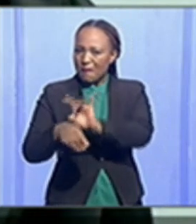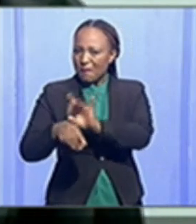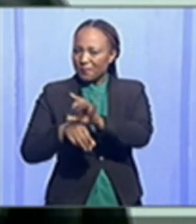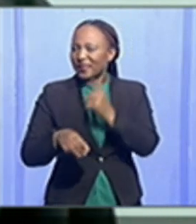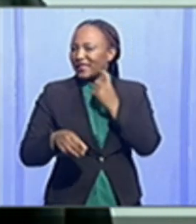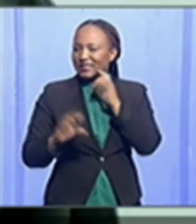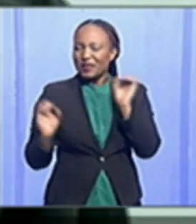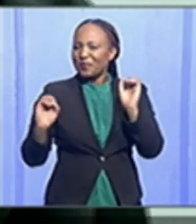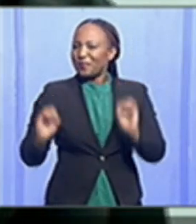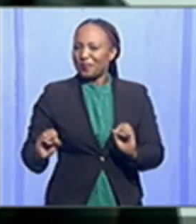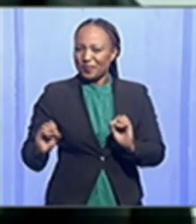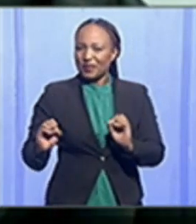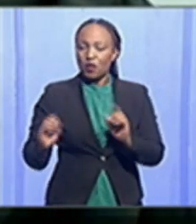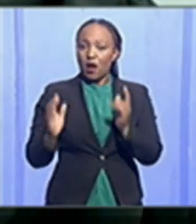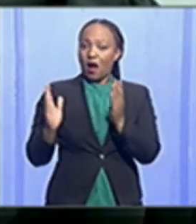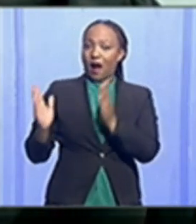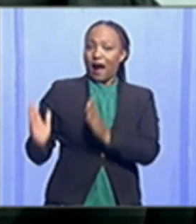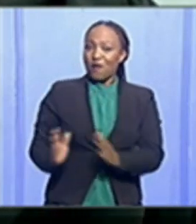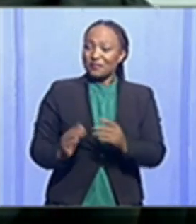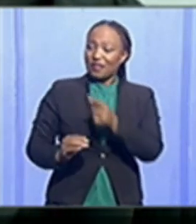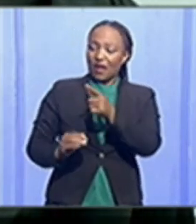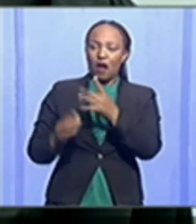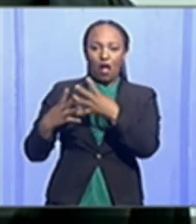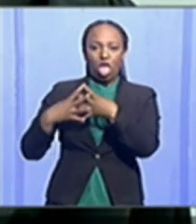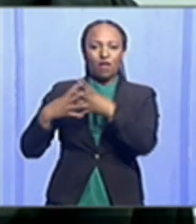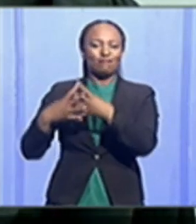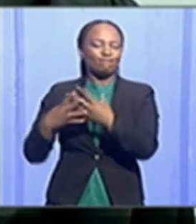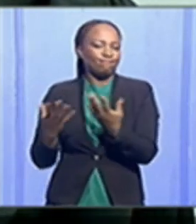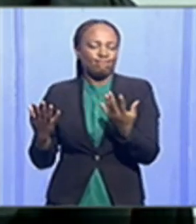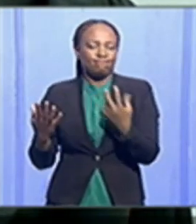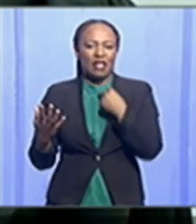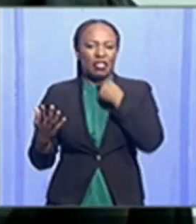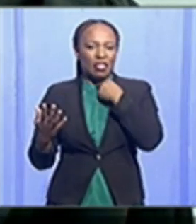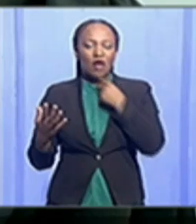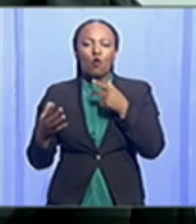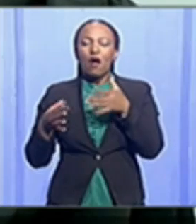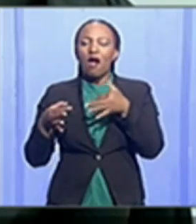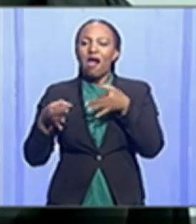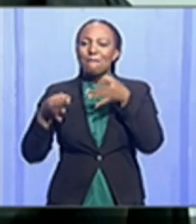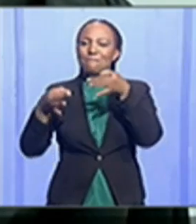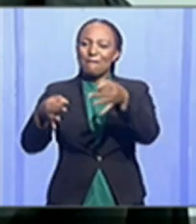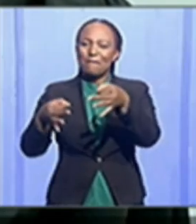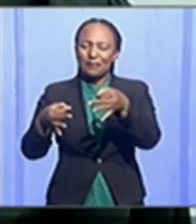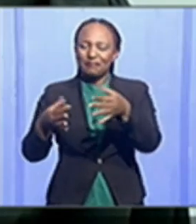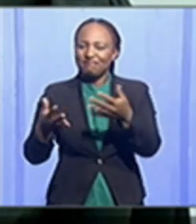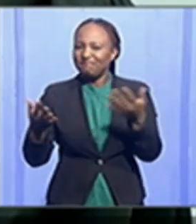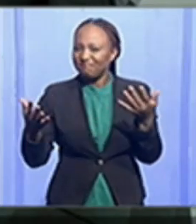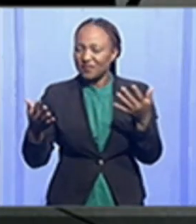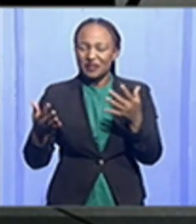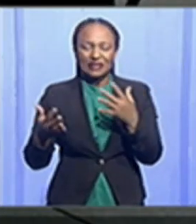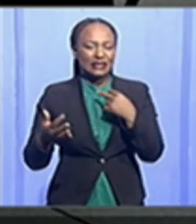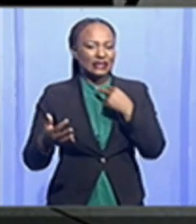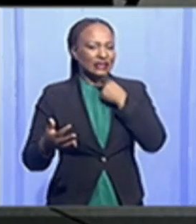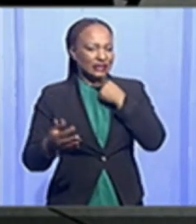on that side. So, Your Worship, to postpone the matter for pre-trial, it will be a difficult mountain to